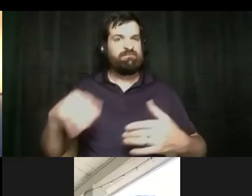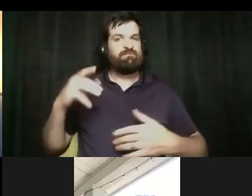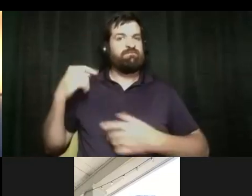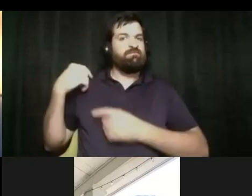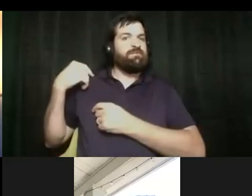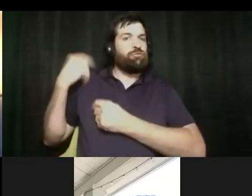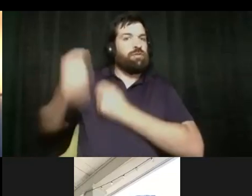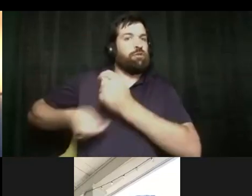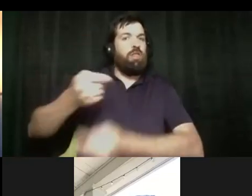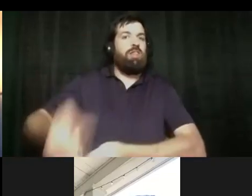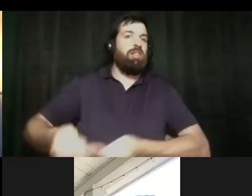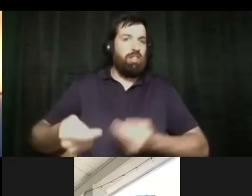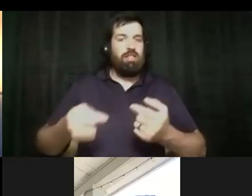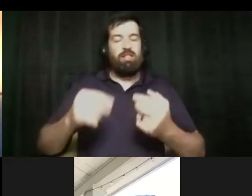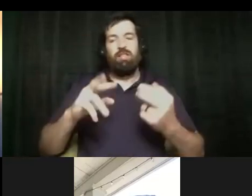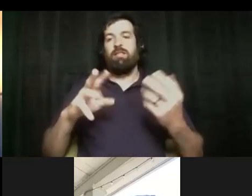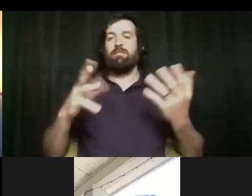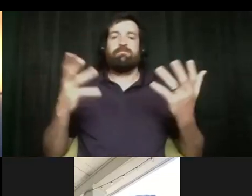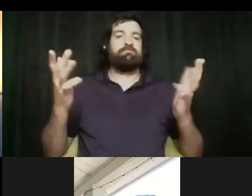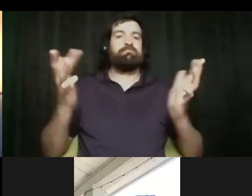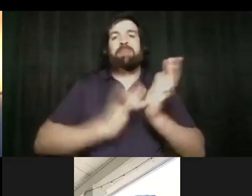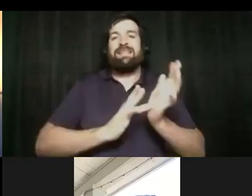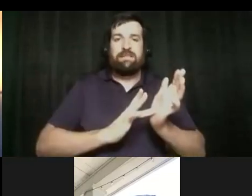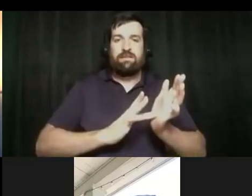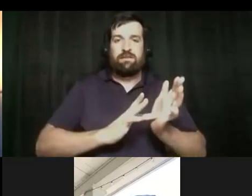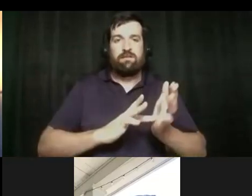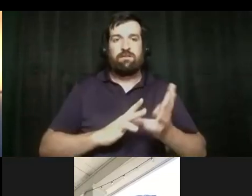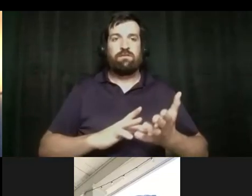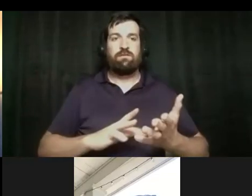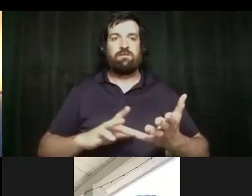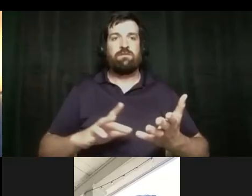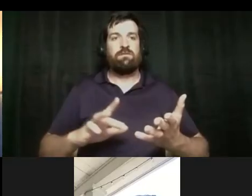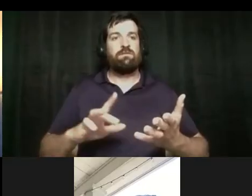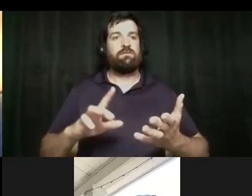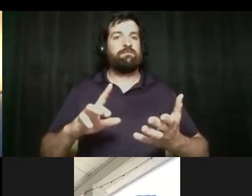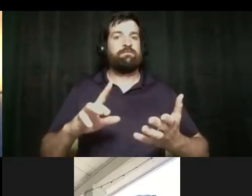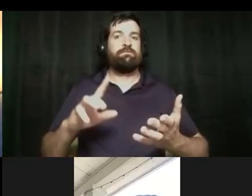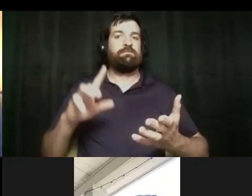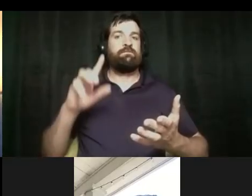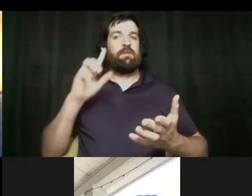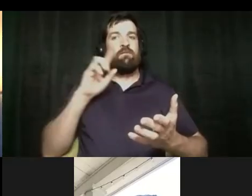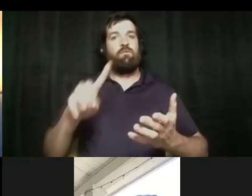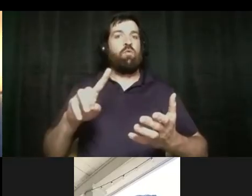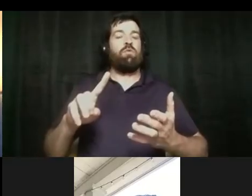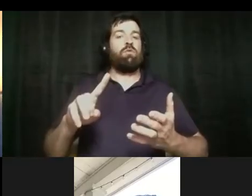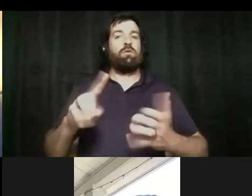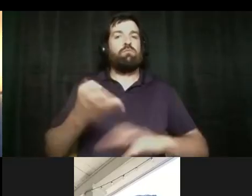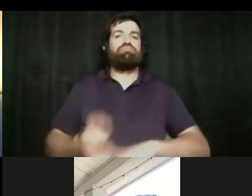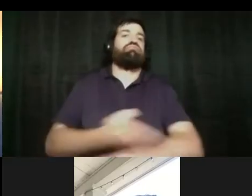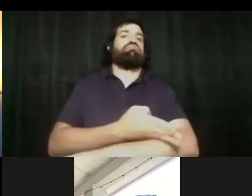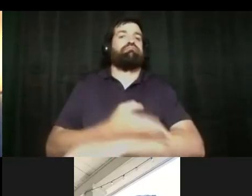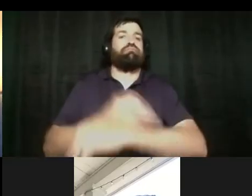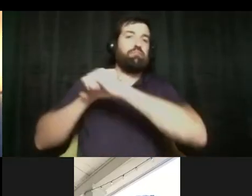traditional kind of, medicine to, to kind of boost the immune